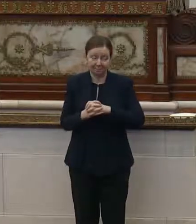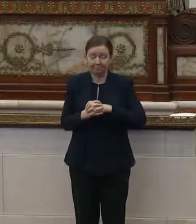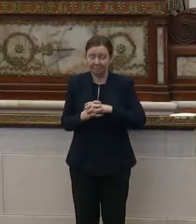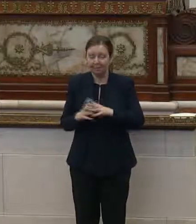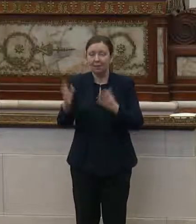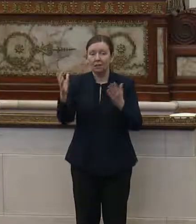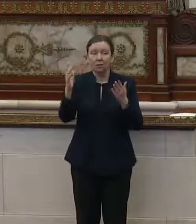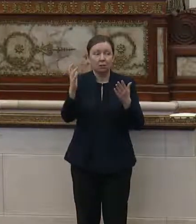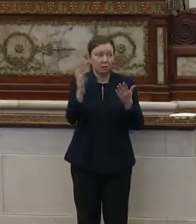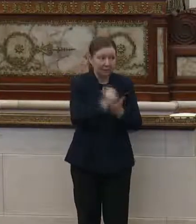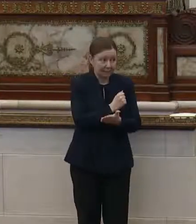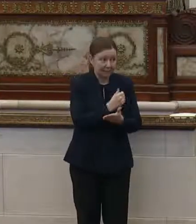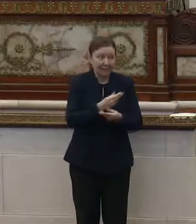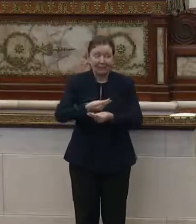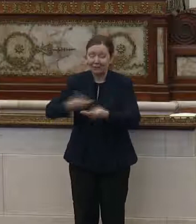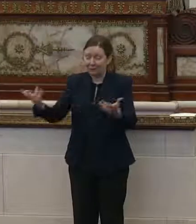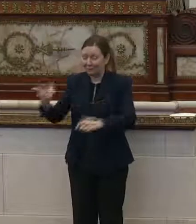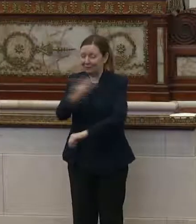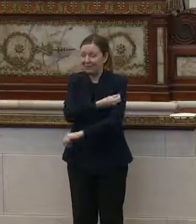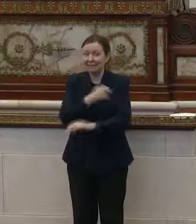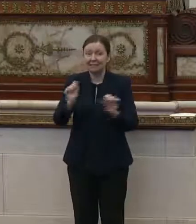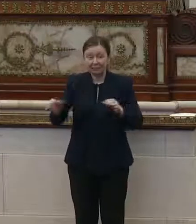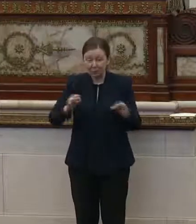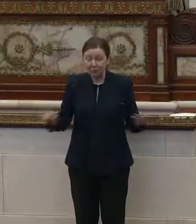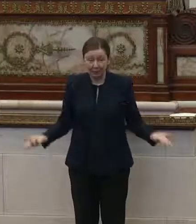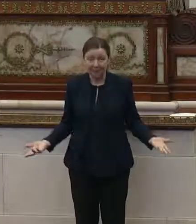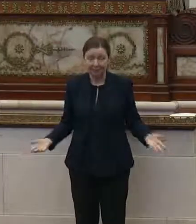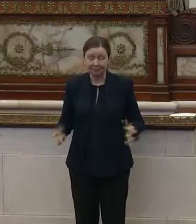receiving and distributing vaccines. Can you explain that?